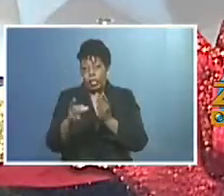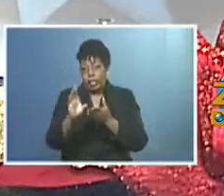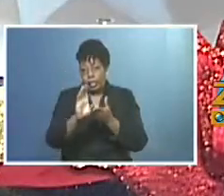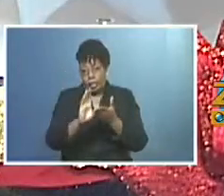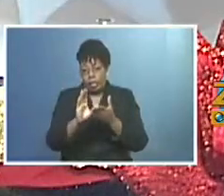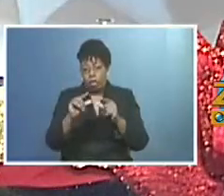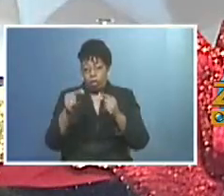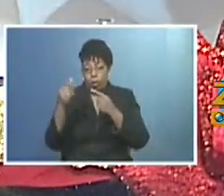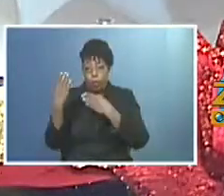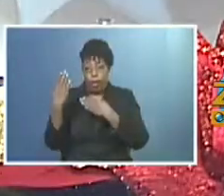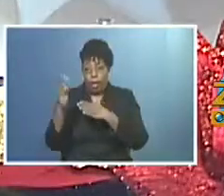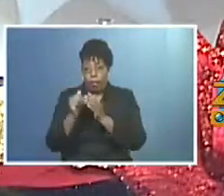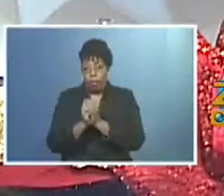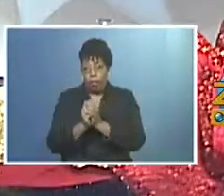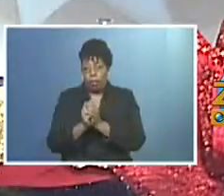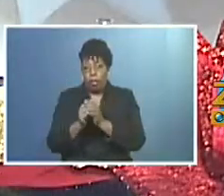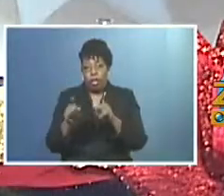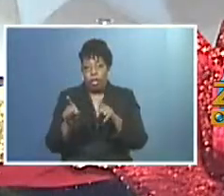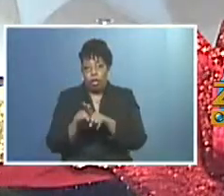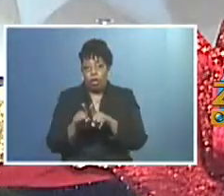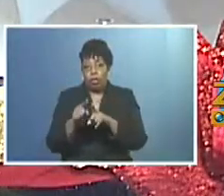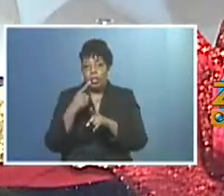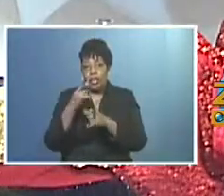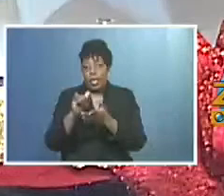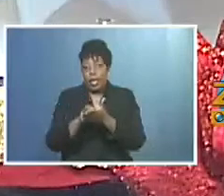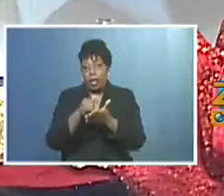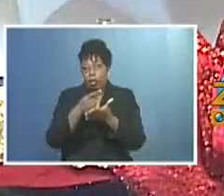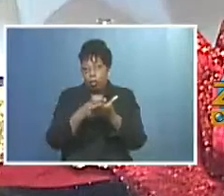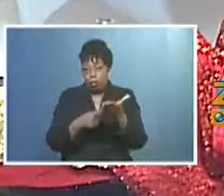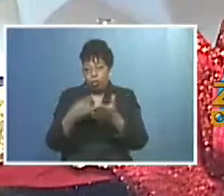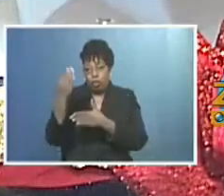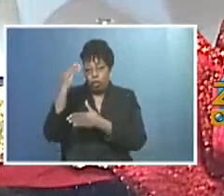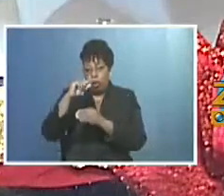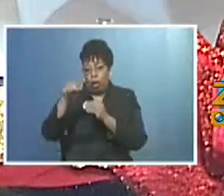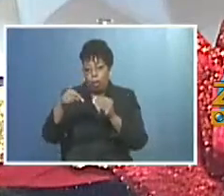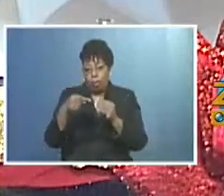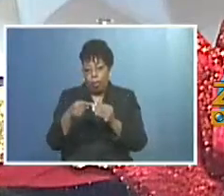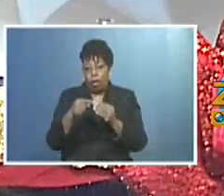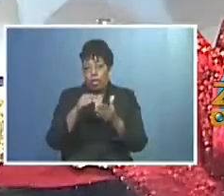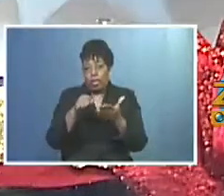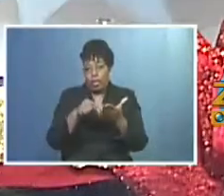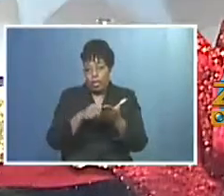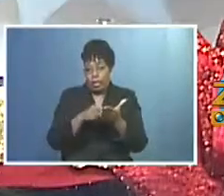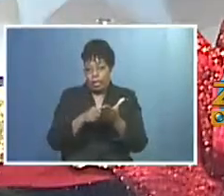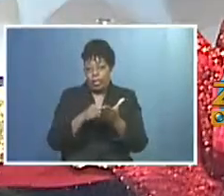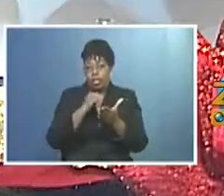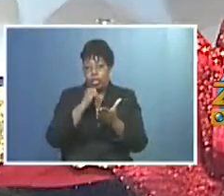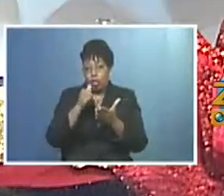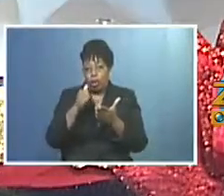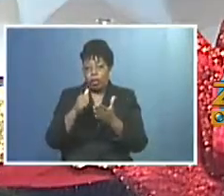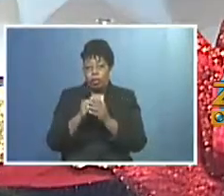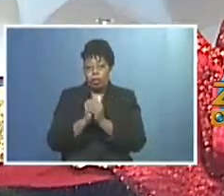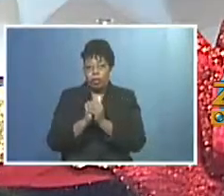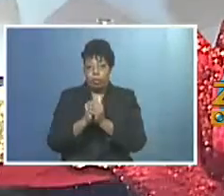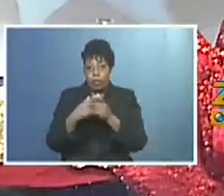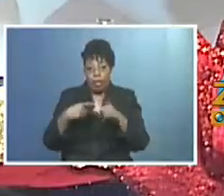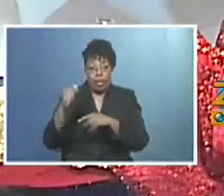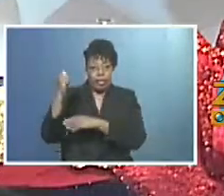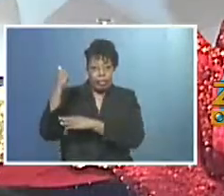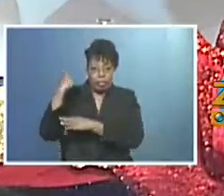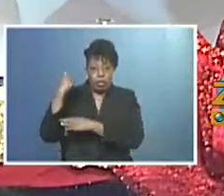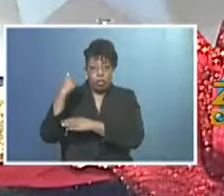Grand Bahama. The Prime Minister says, however, that what is known about the deal does not convince his administration to pursue